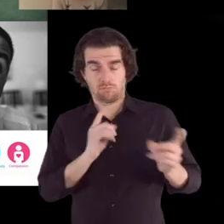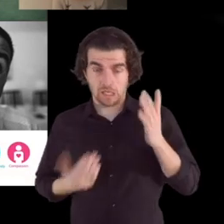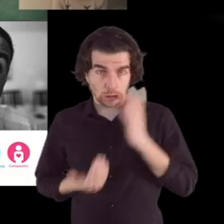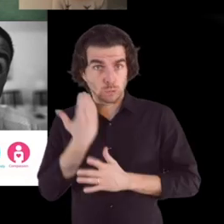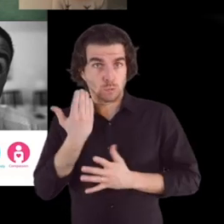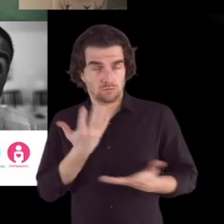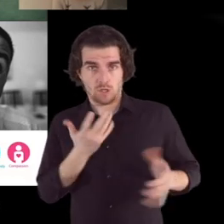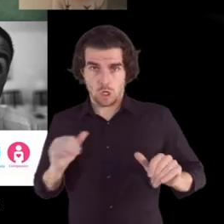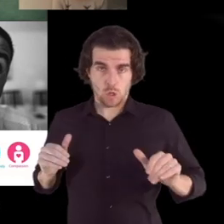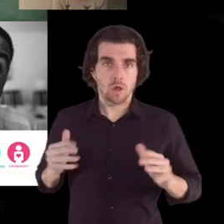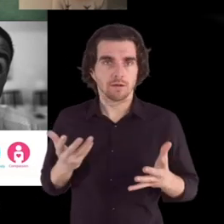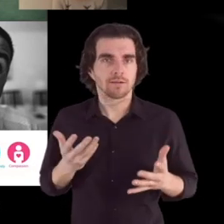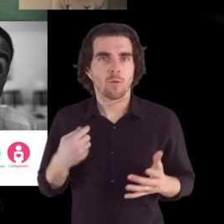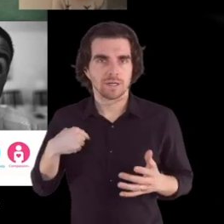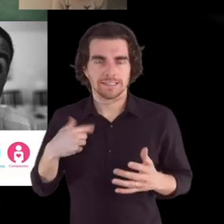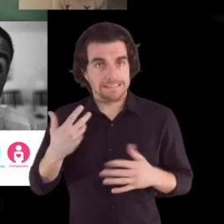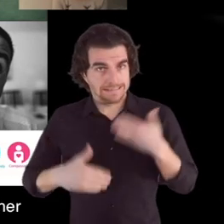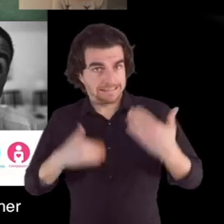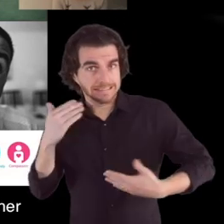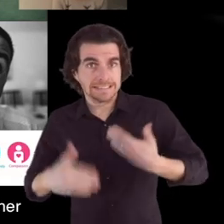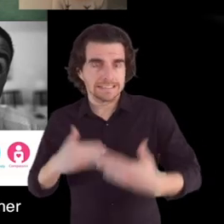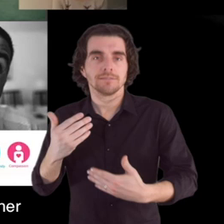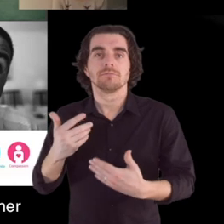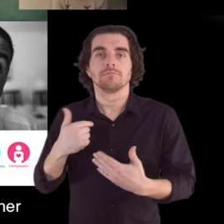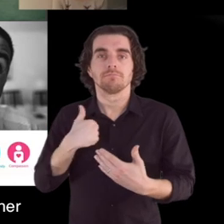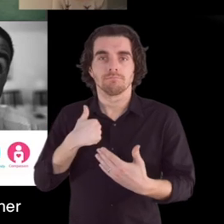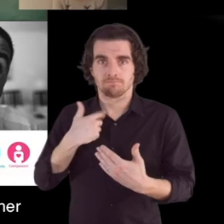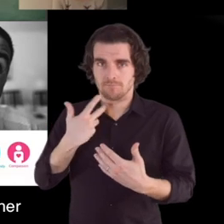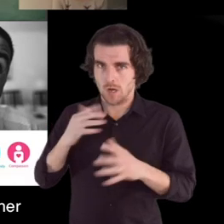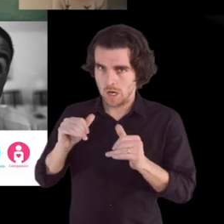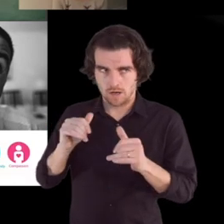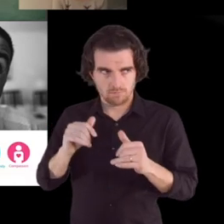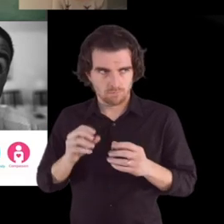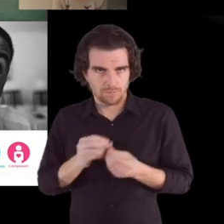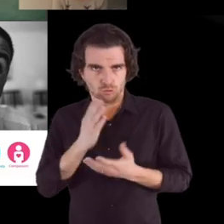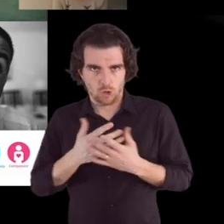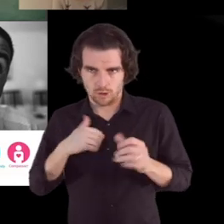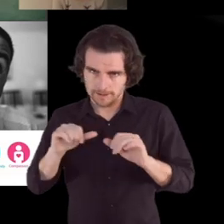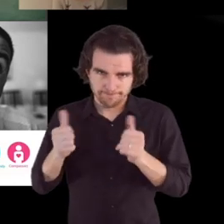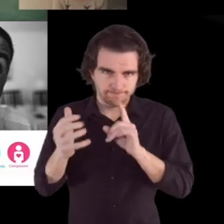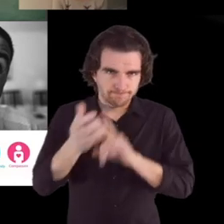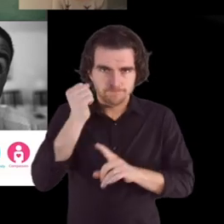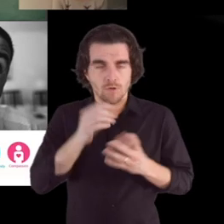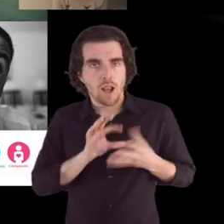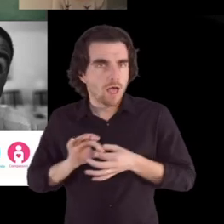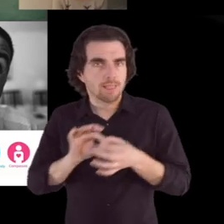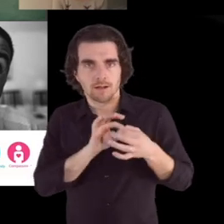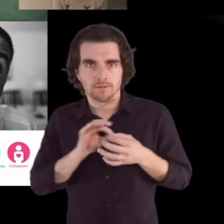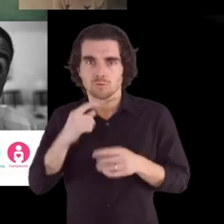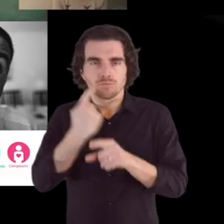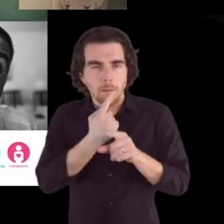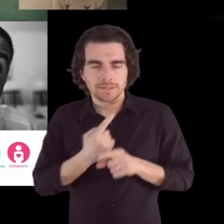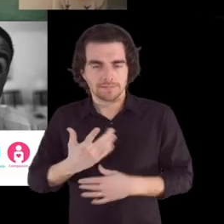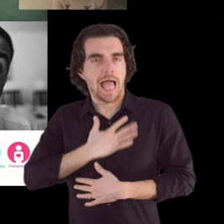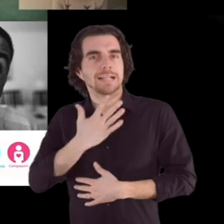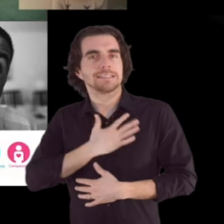it's important to sit down and try and talk about that and see if you can navigate through that together in whatever way is best. Also, as we've talked earlier